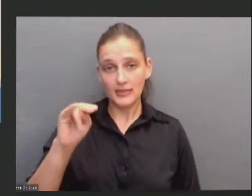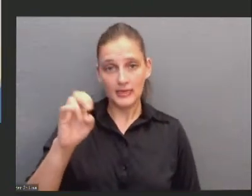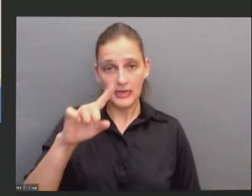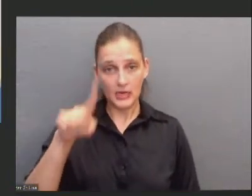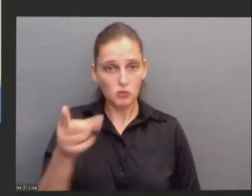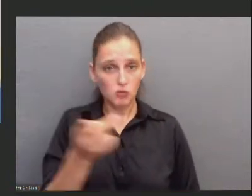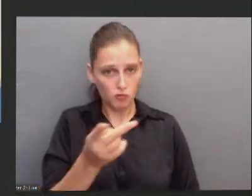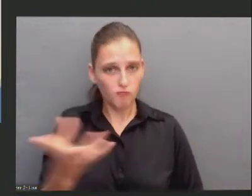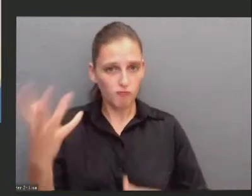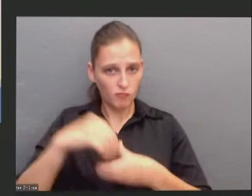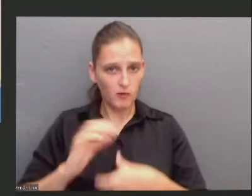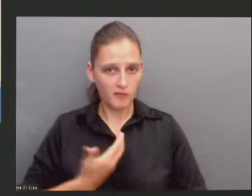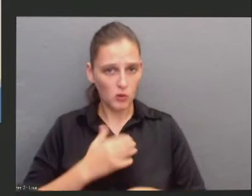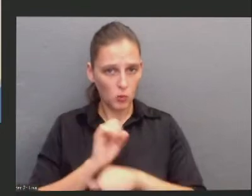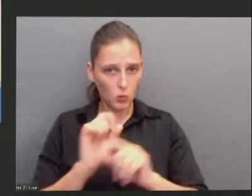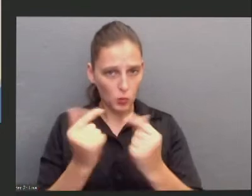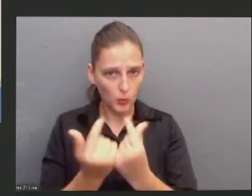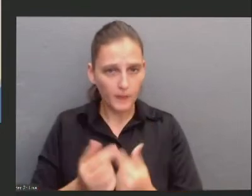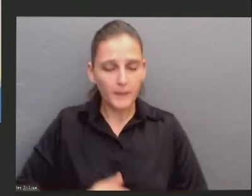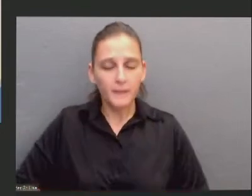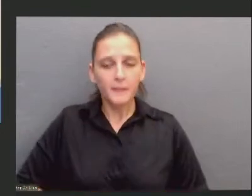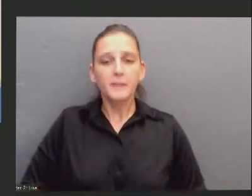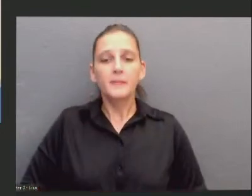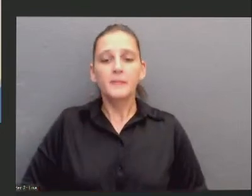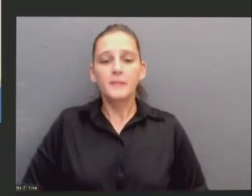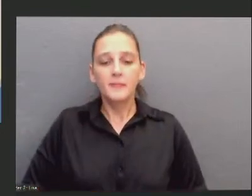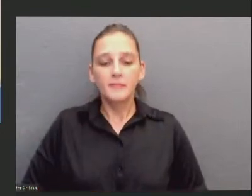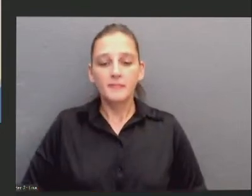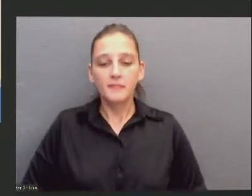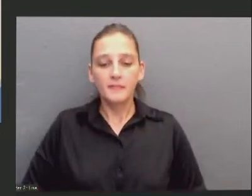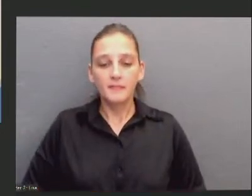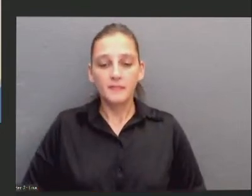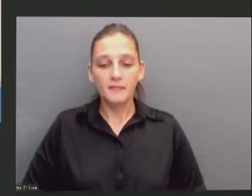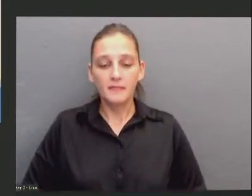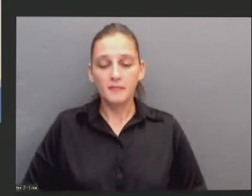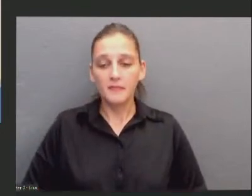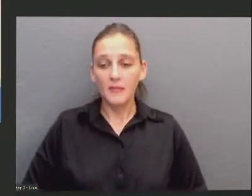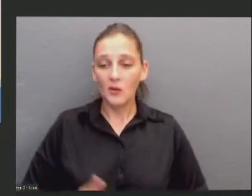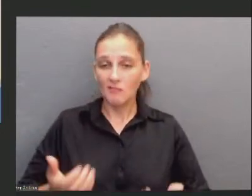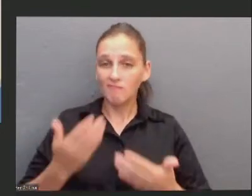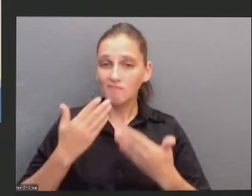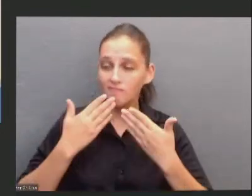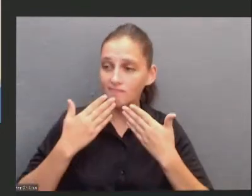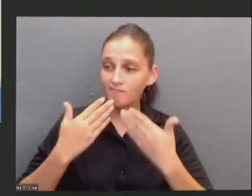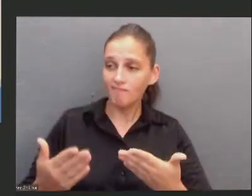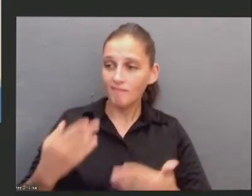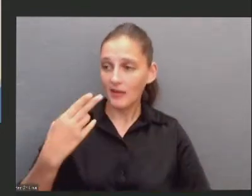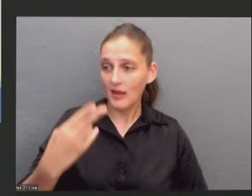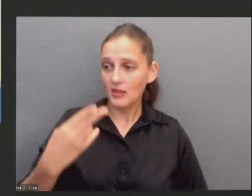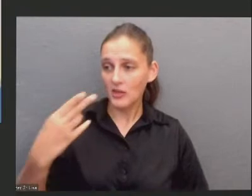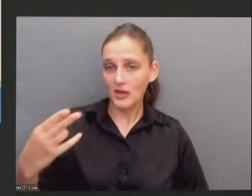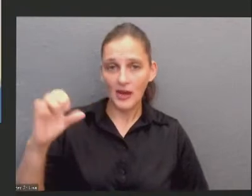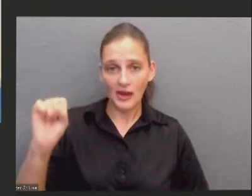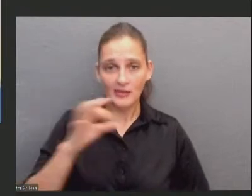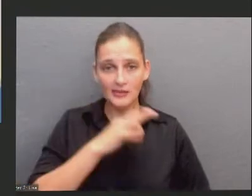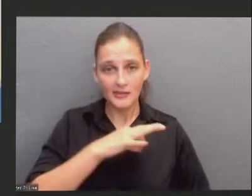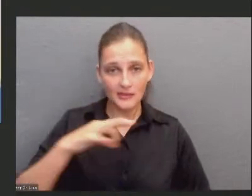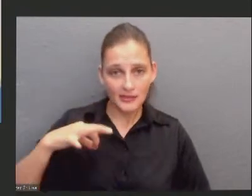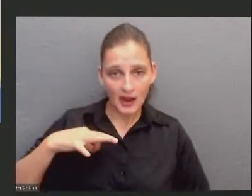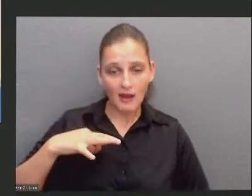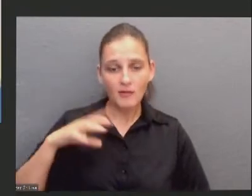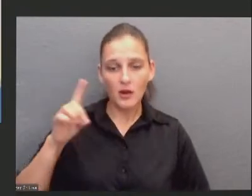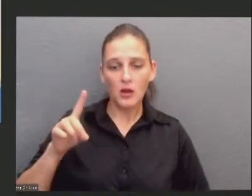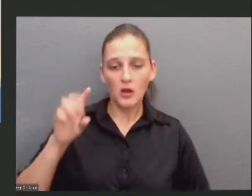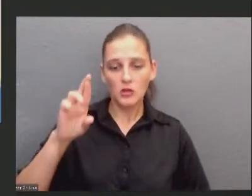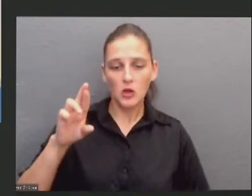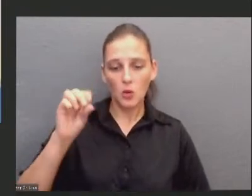group. And I also just want to acknowledge and thank the HHS staff led by Dr. Okafor and